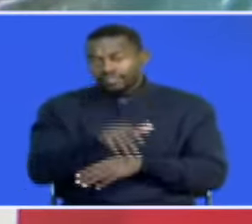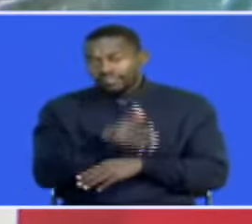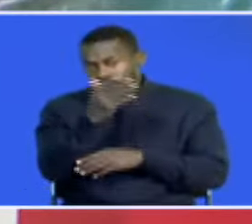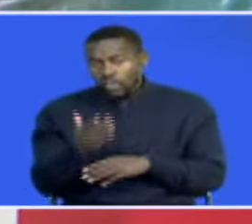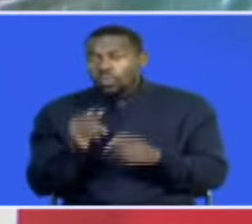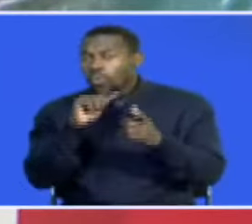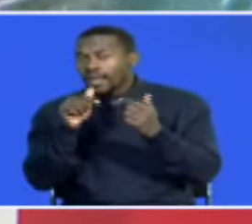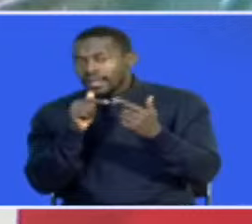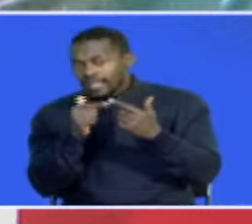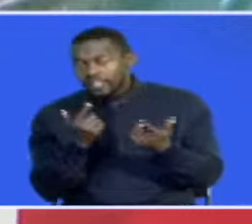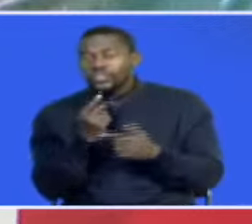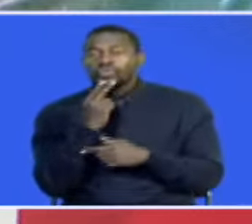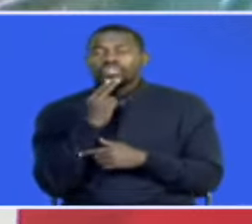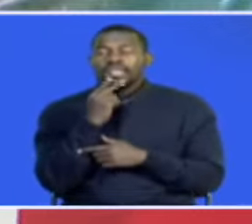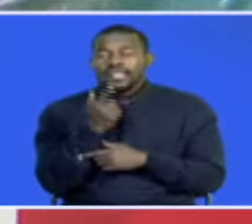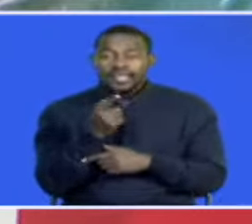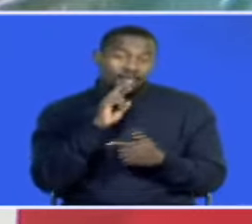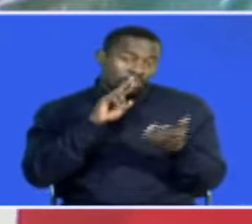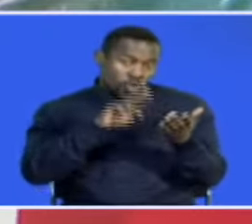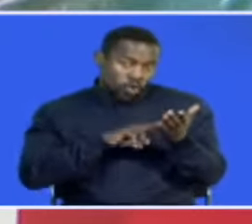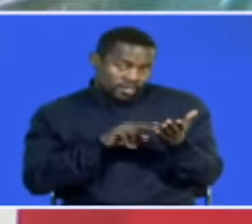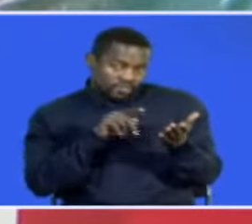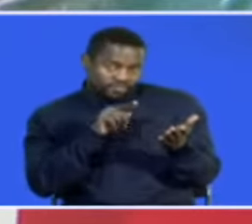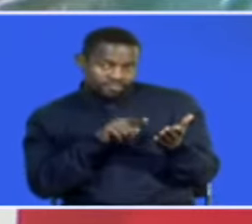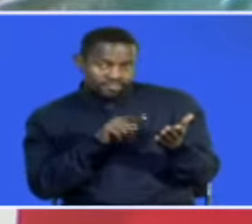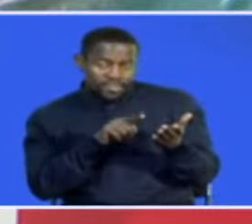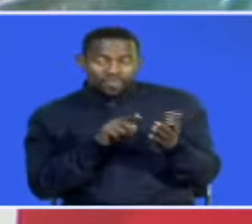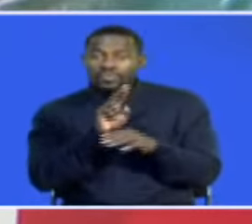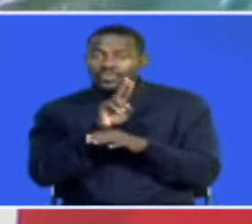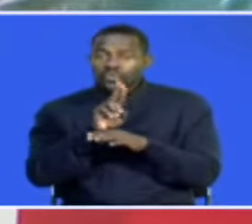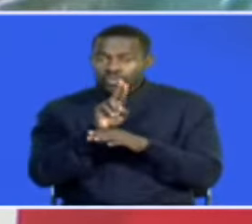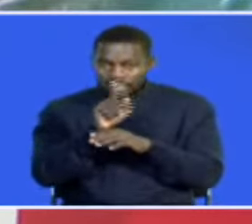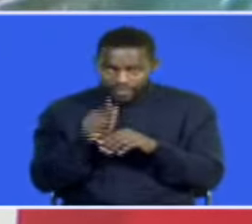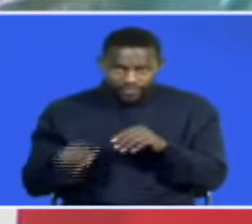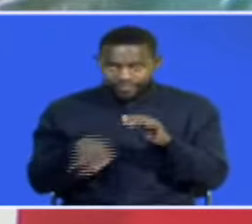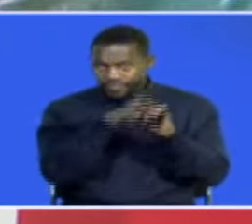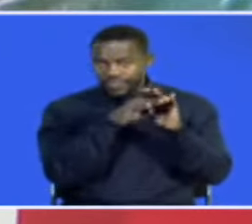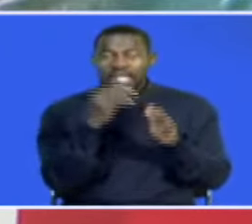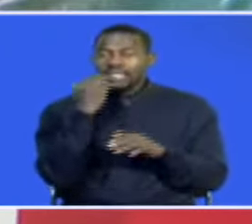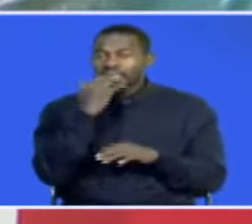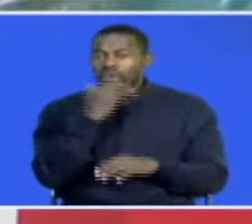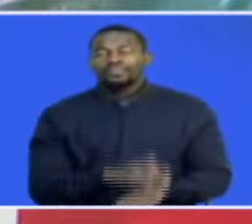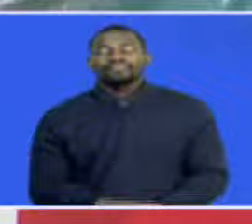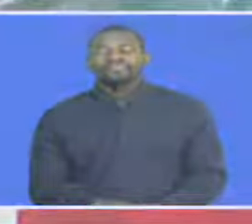by Tuesday as a report to be tabled adopted during the impeachment debate.